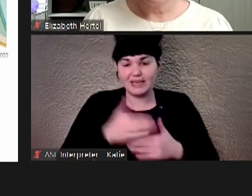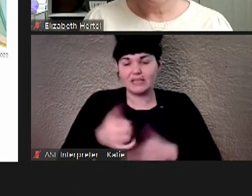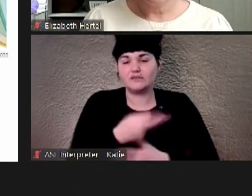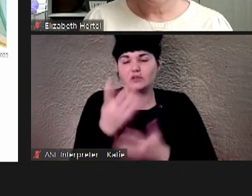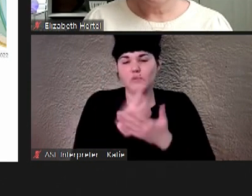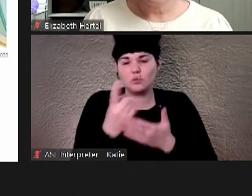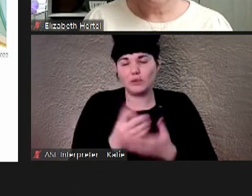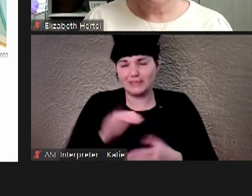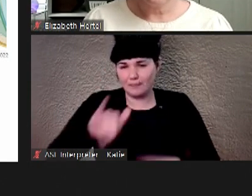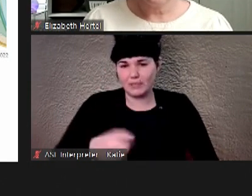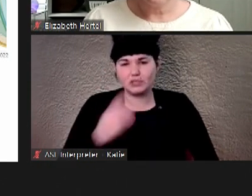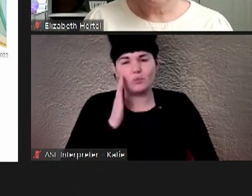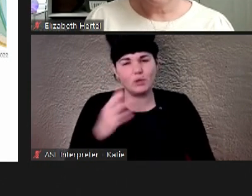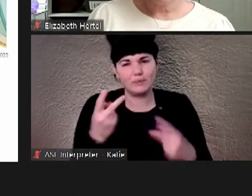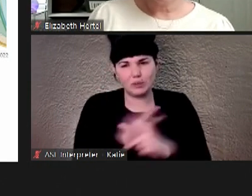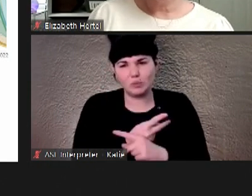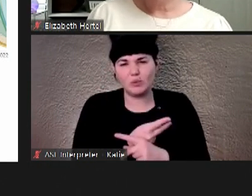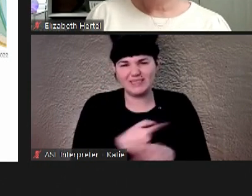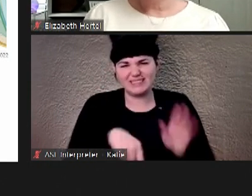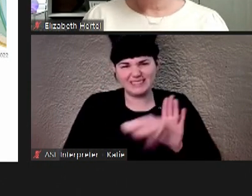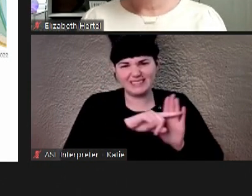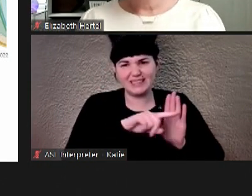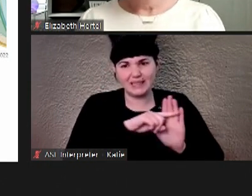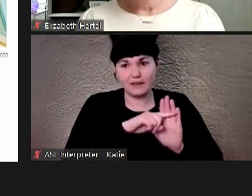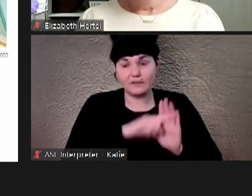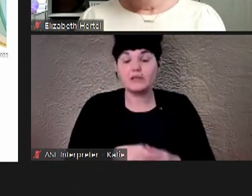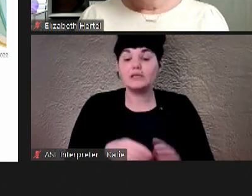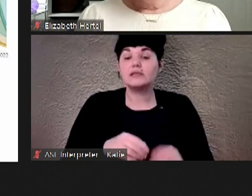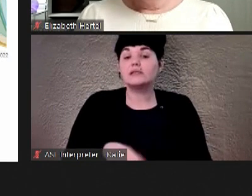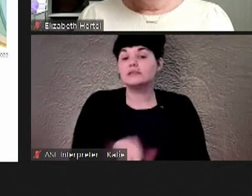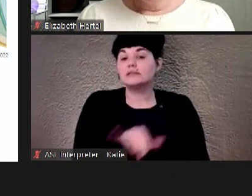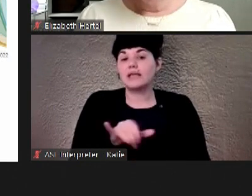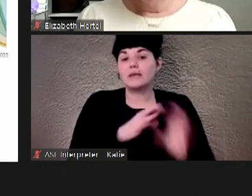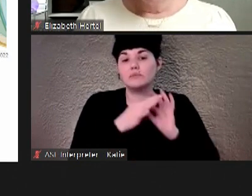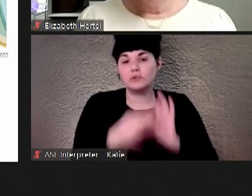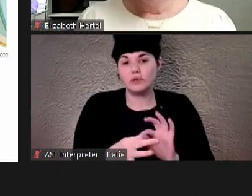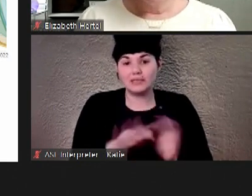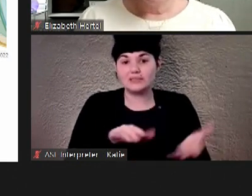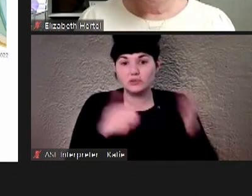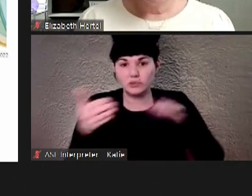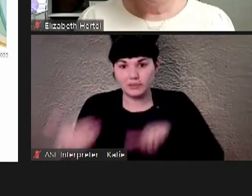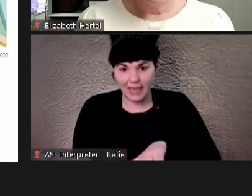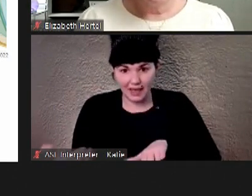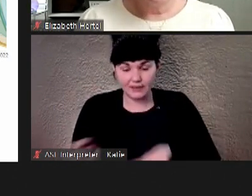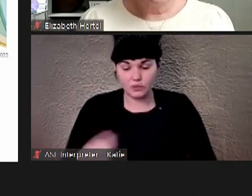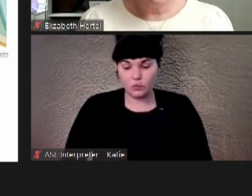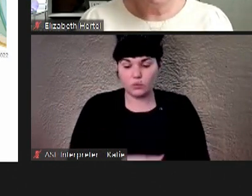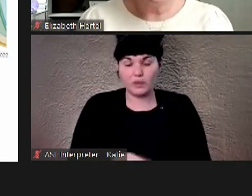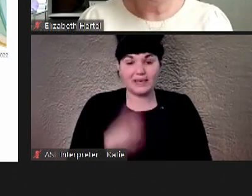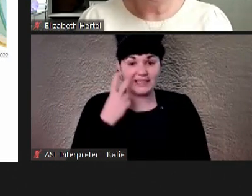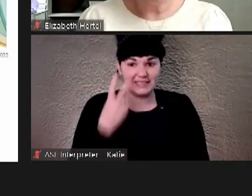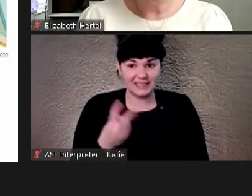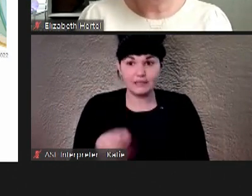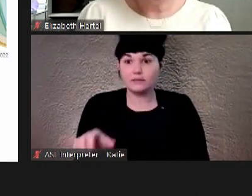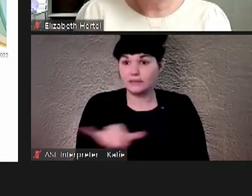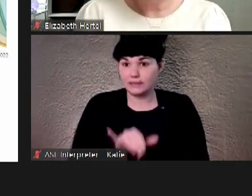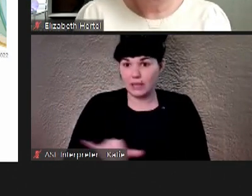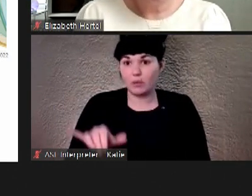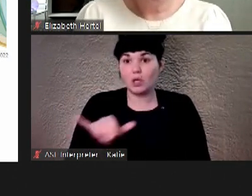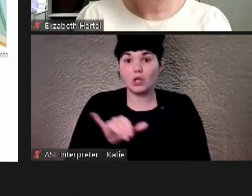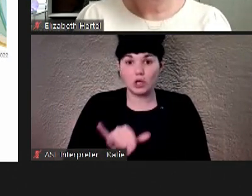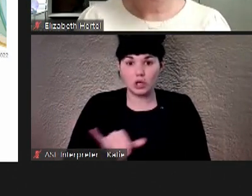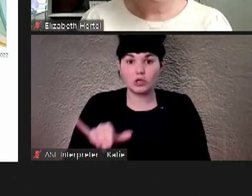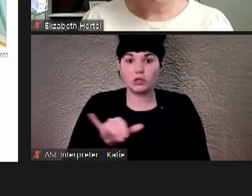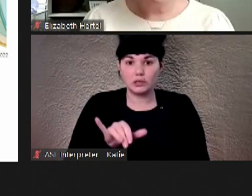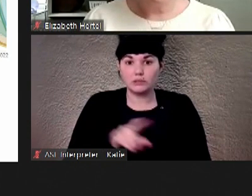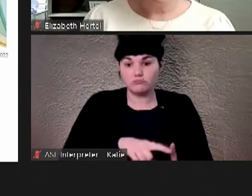the same with deaths. The most optimistic curves are showing us following a similar trajectory to the one that we've been on. However,